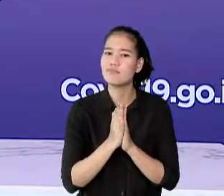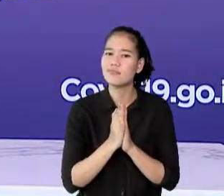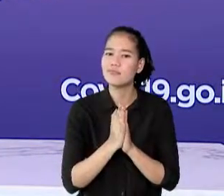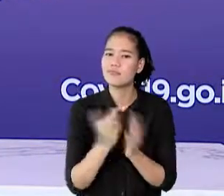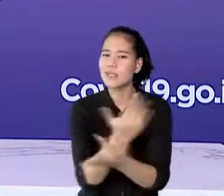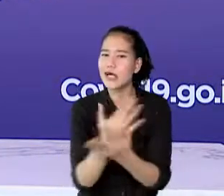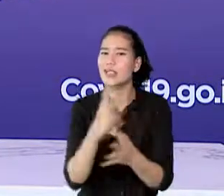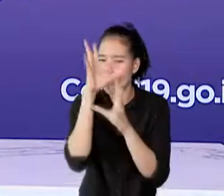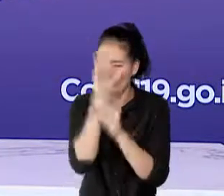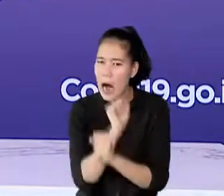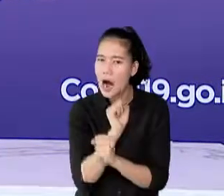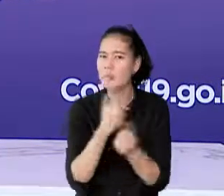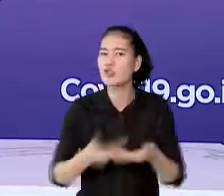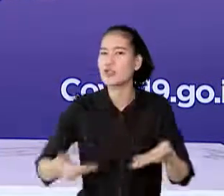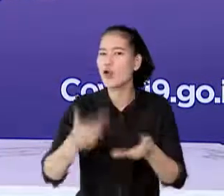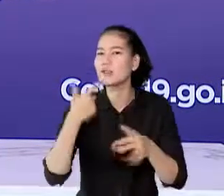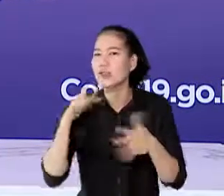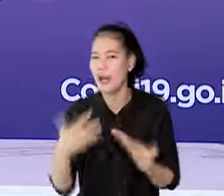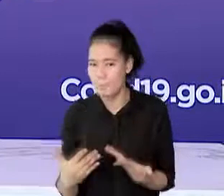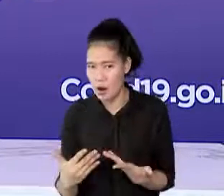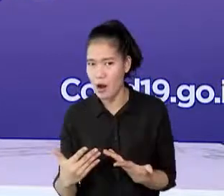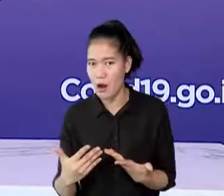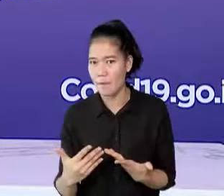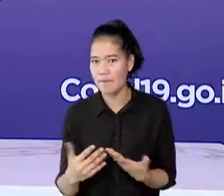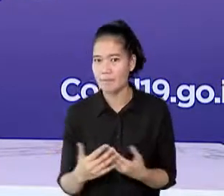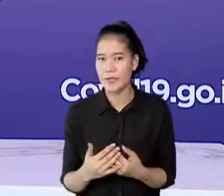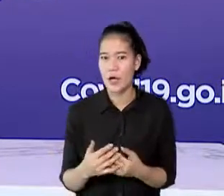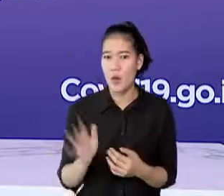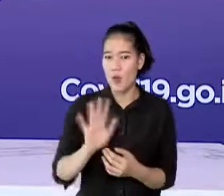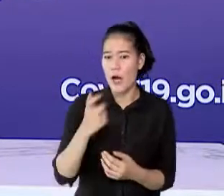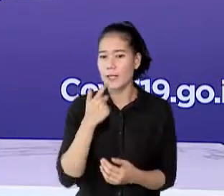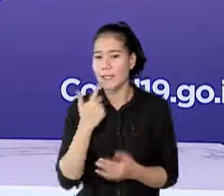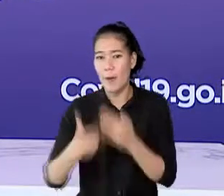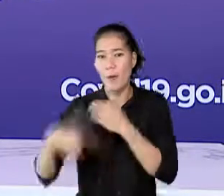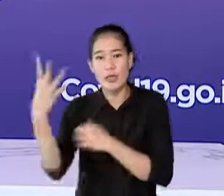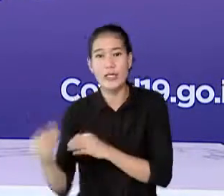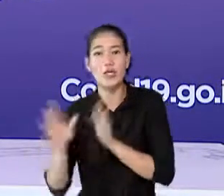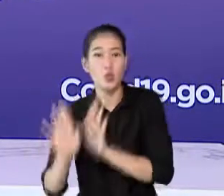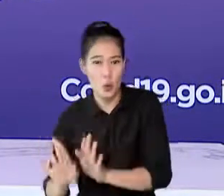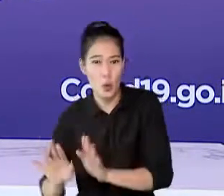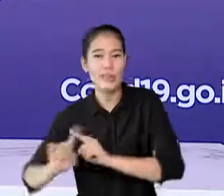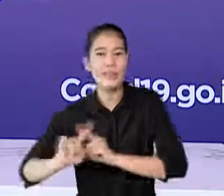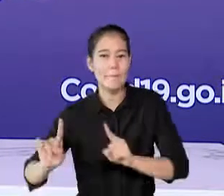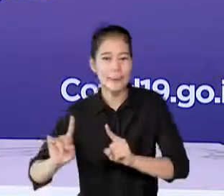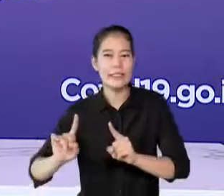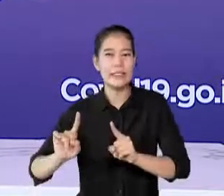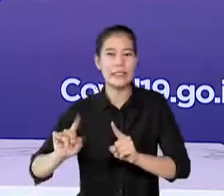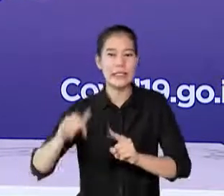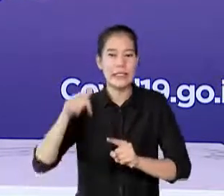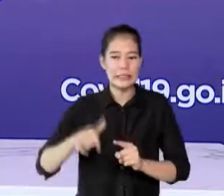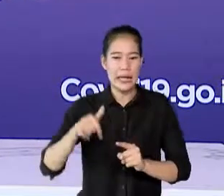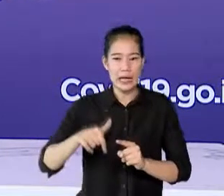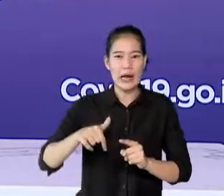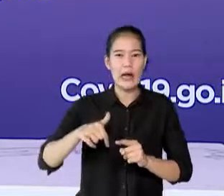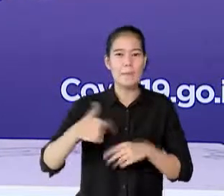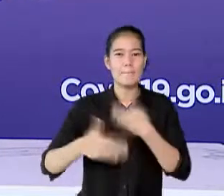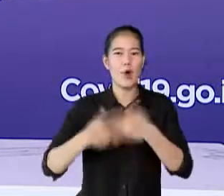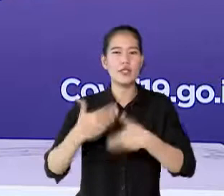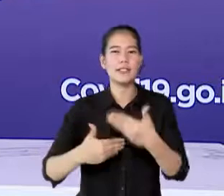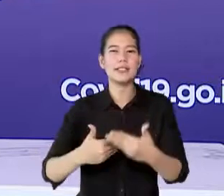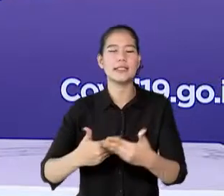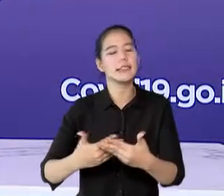understand the situations, not only the mudik itself, but also during the